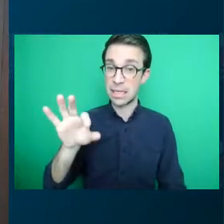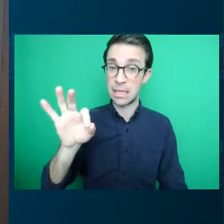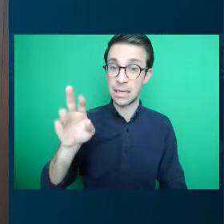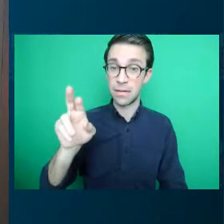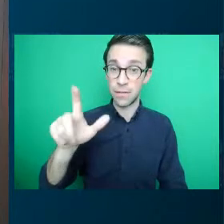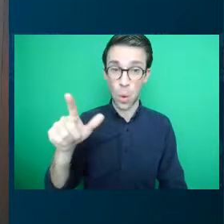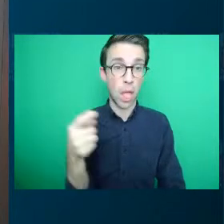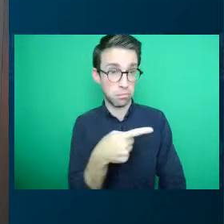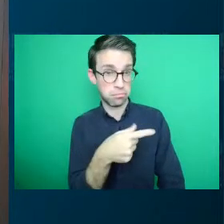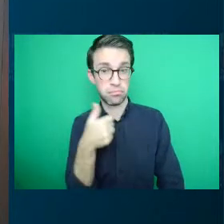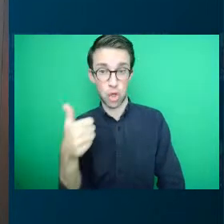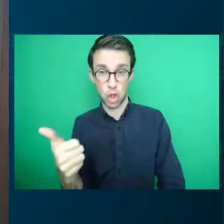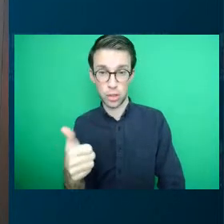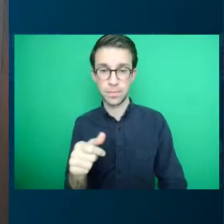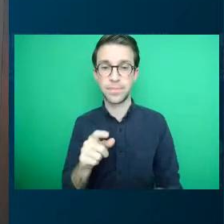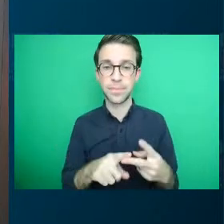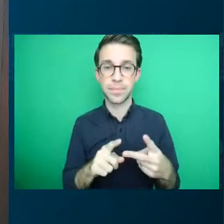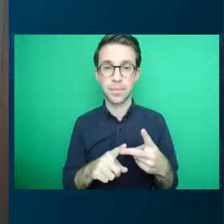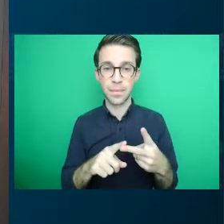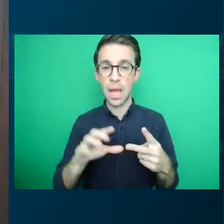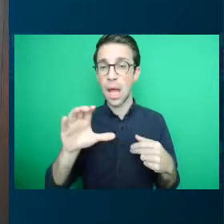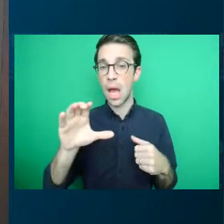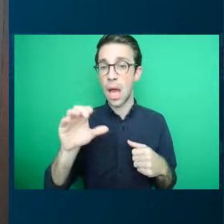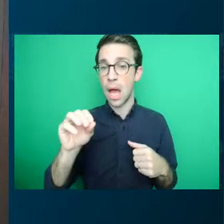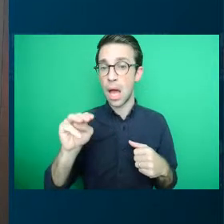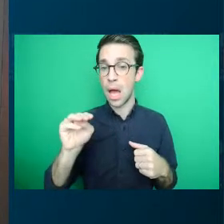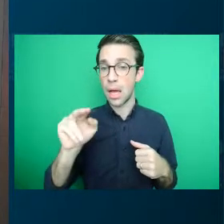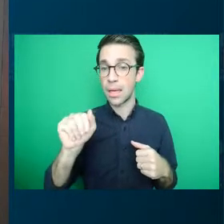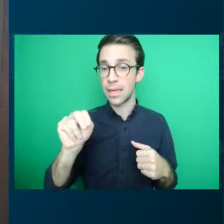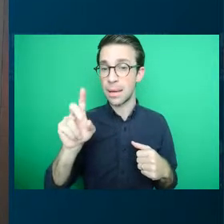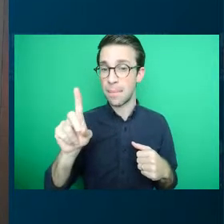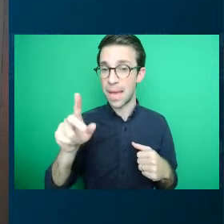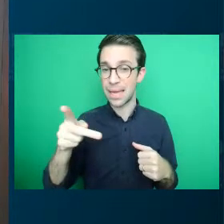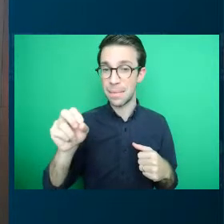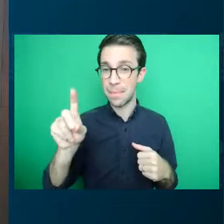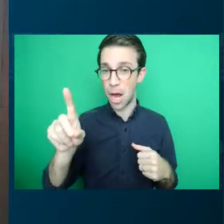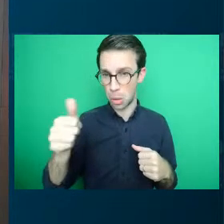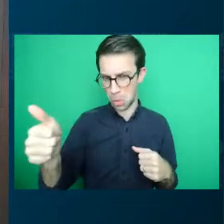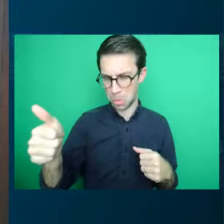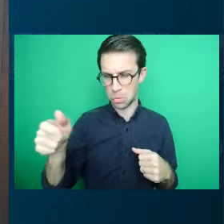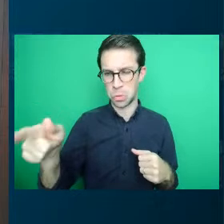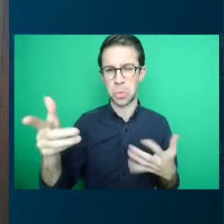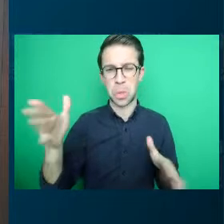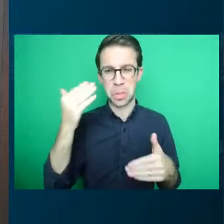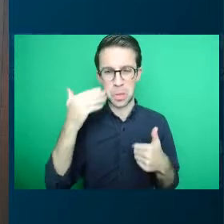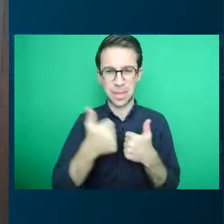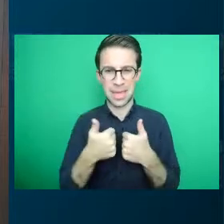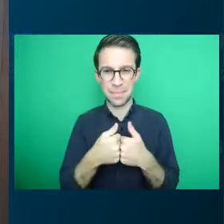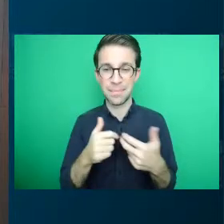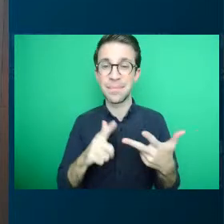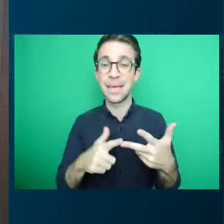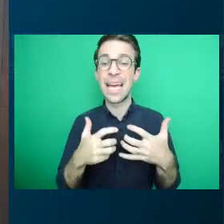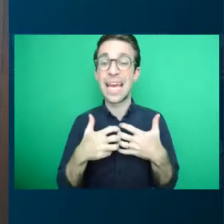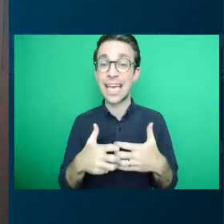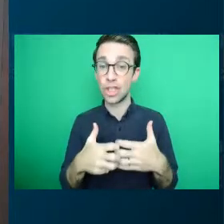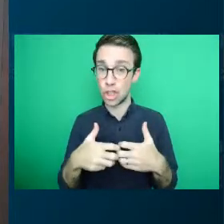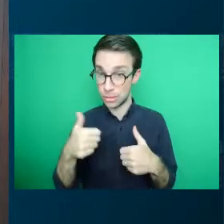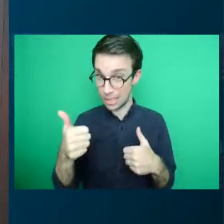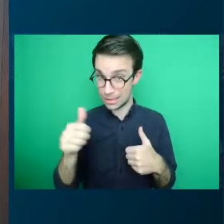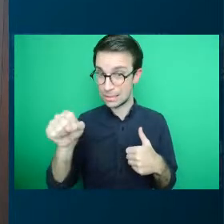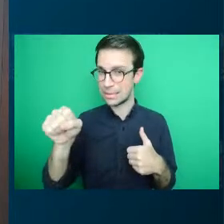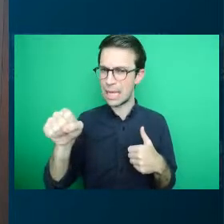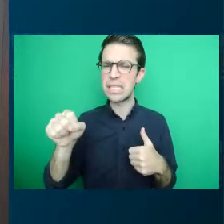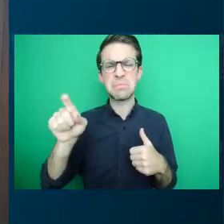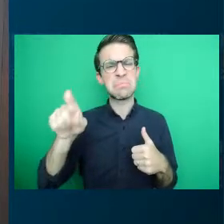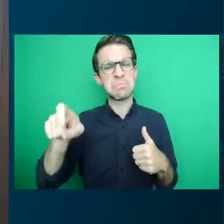we are right now. Good one. A Marco and Command Pod. Nice. Apparently you've played before. An engine is good, Mr. Strider. That's a good one, too. Engines are a nice addition,